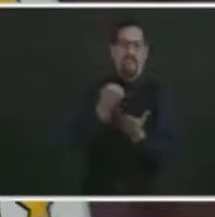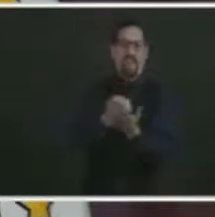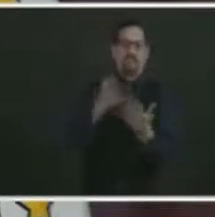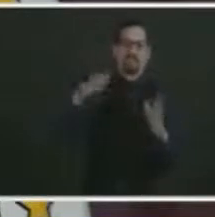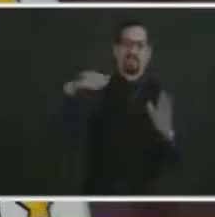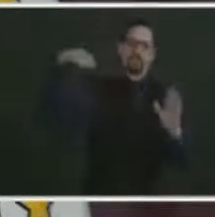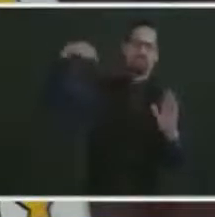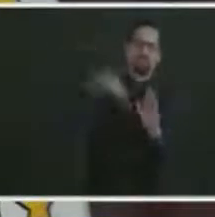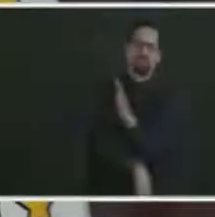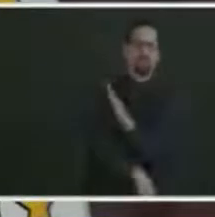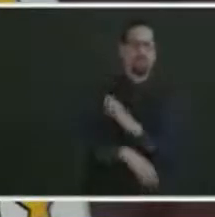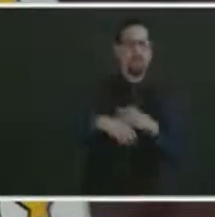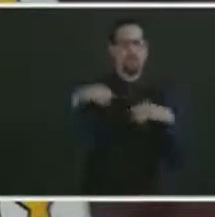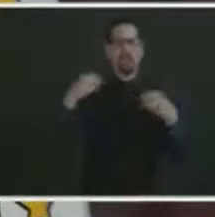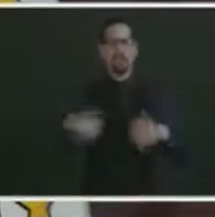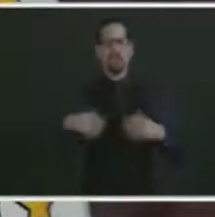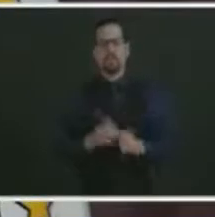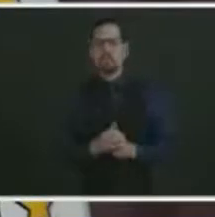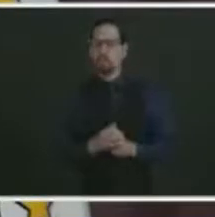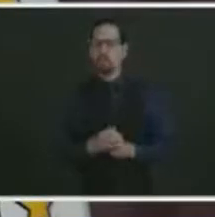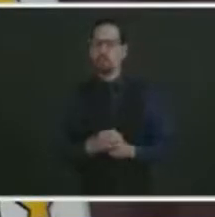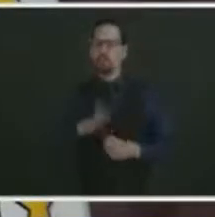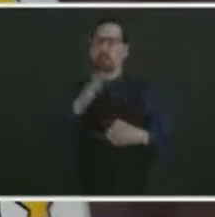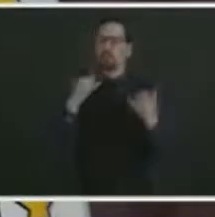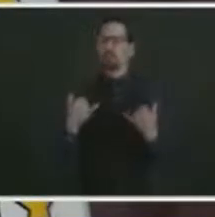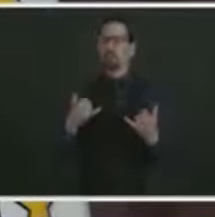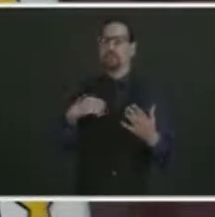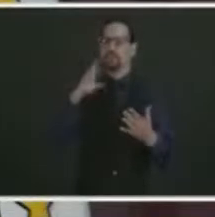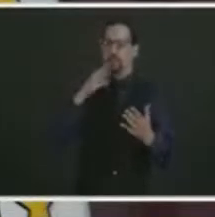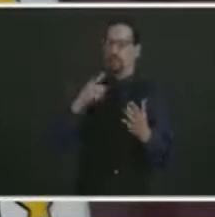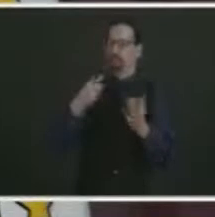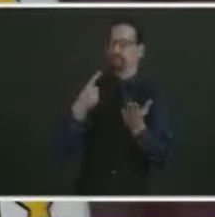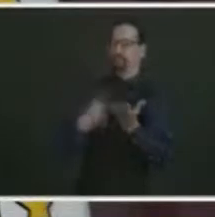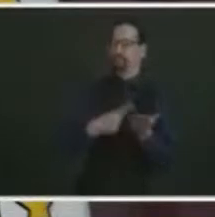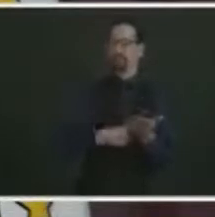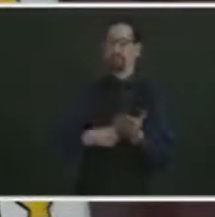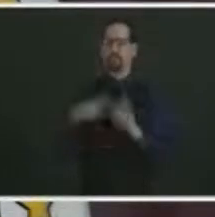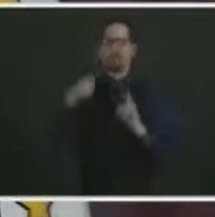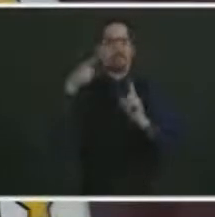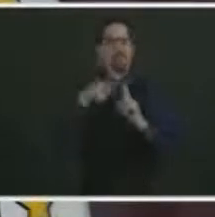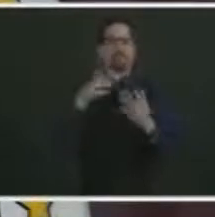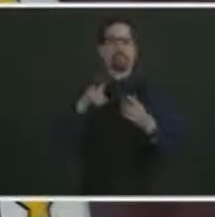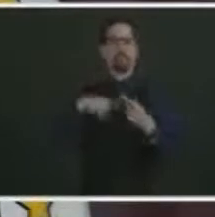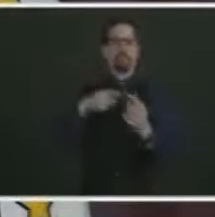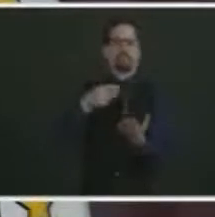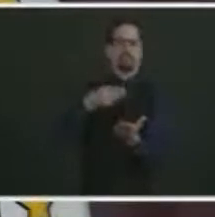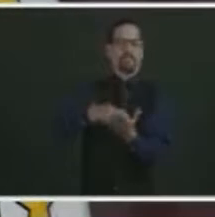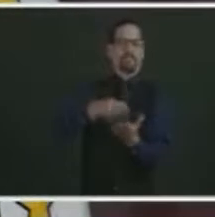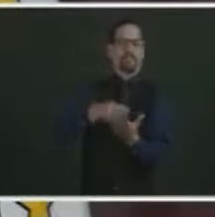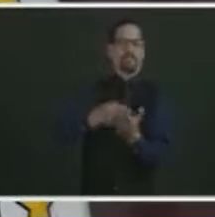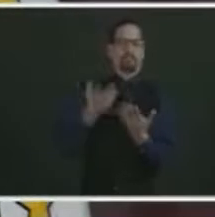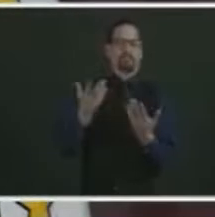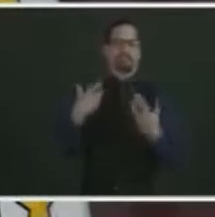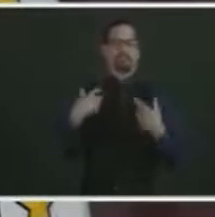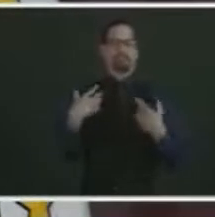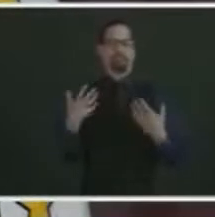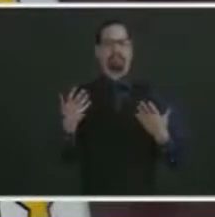talk a little bit about the deficit that we are probably facing as a state, and particularly we are facing as a